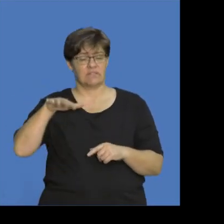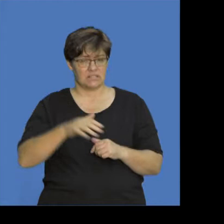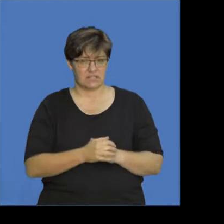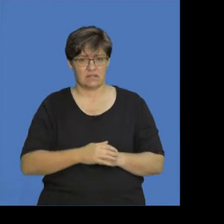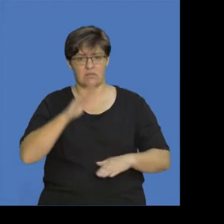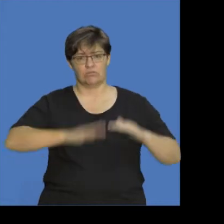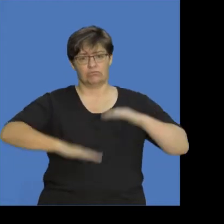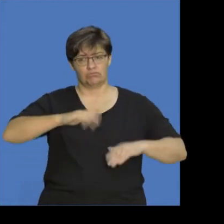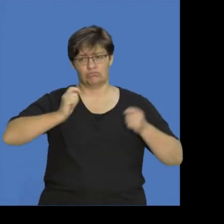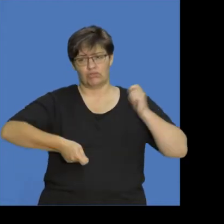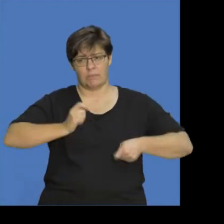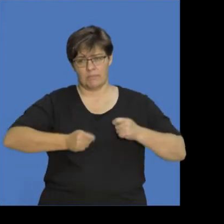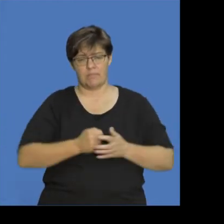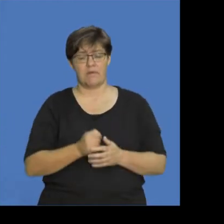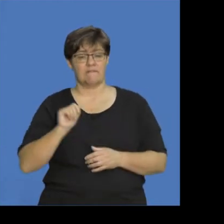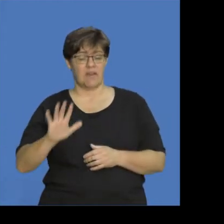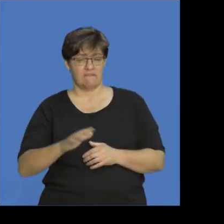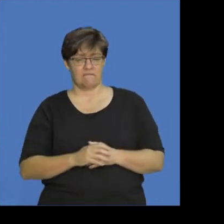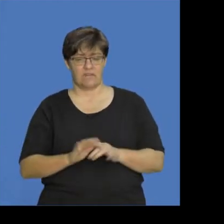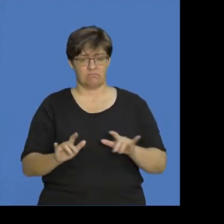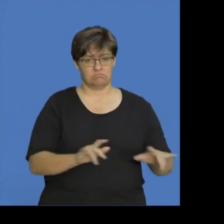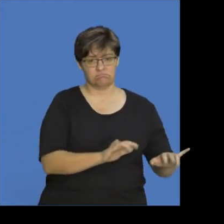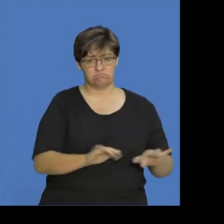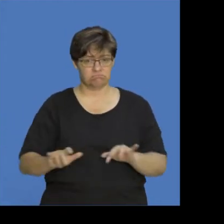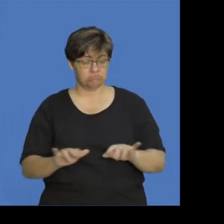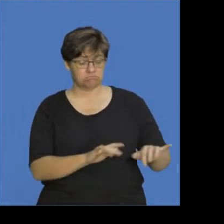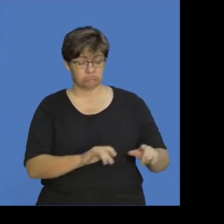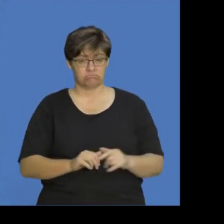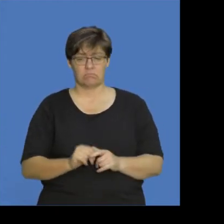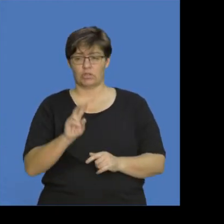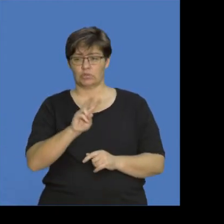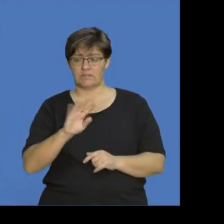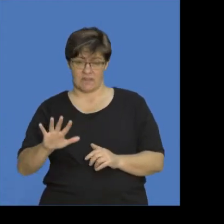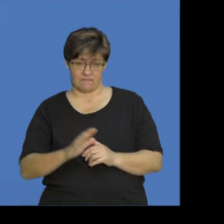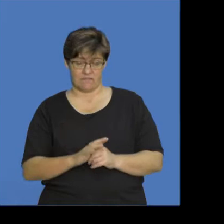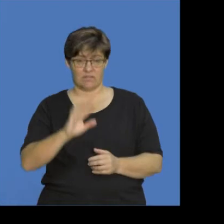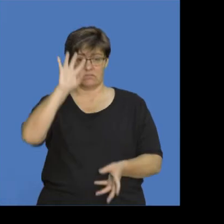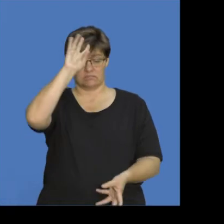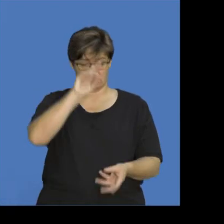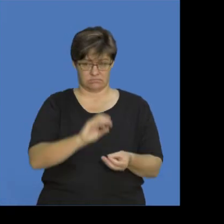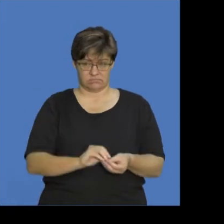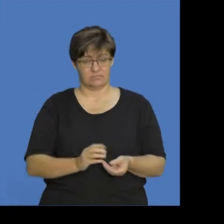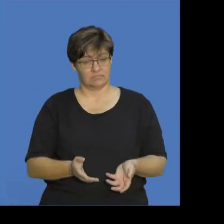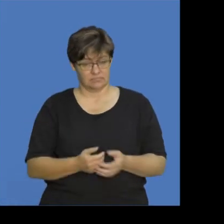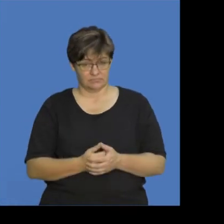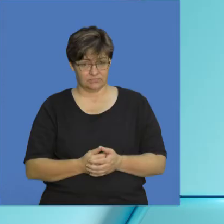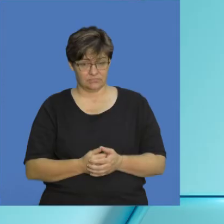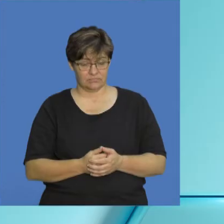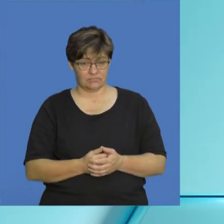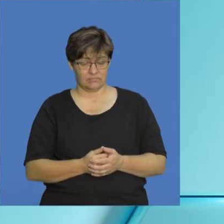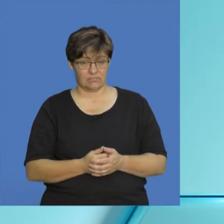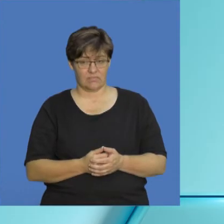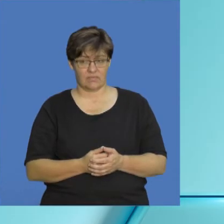15. Drum, 5. And keyboard, 25, play keyboard. And